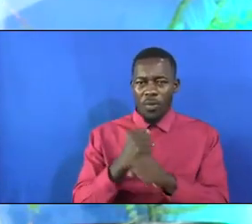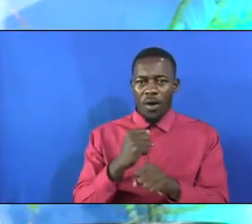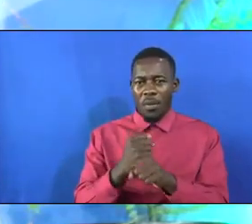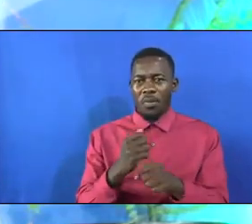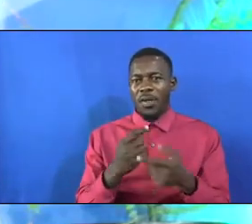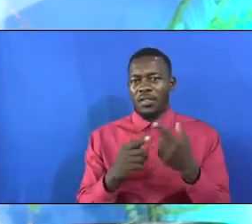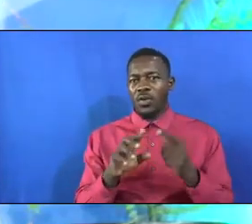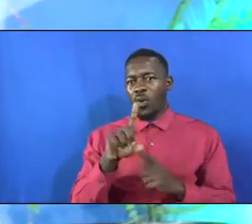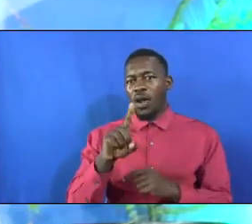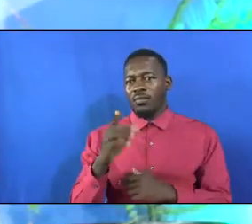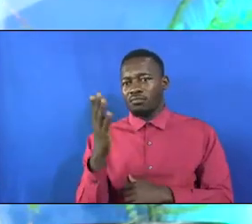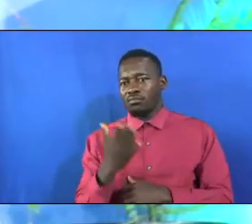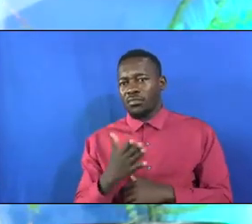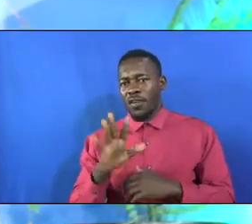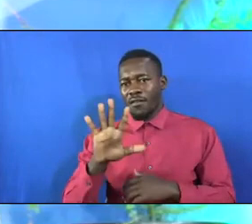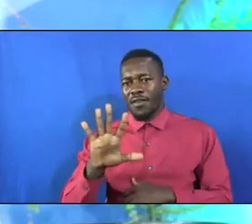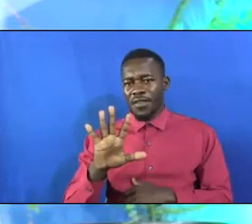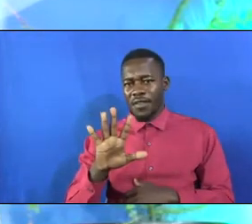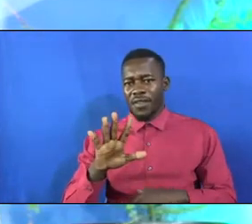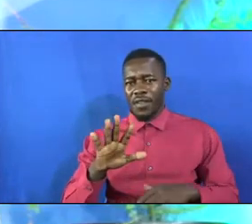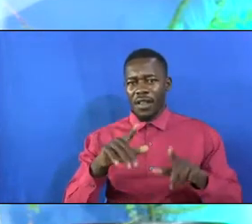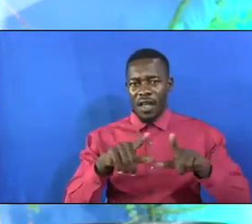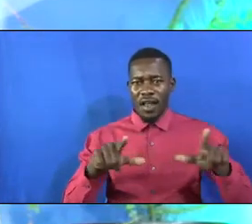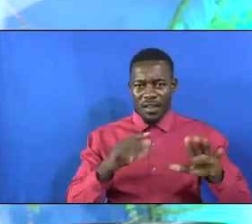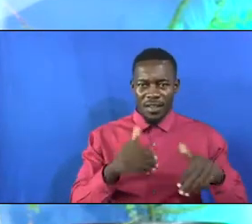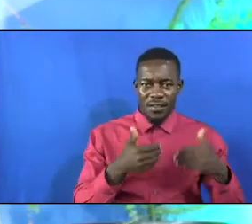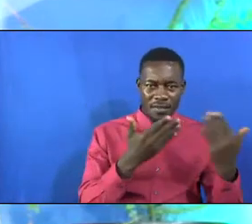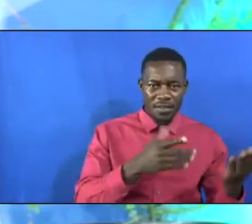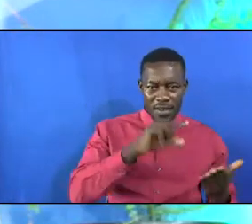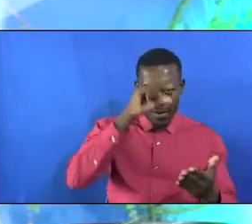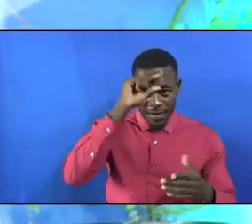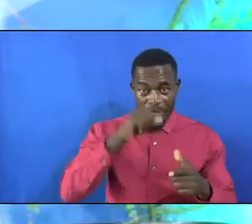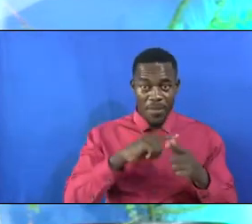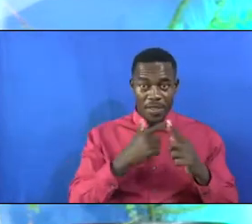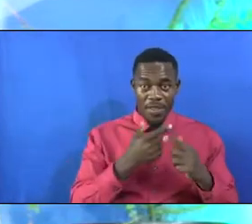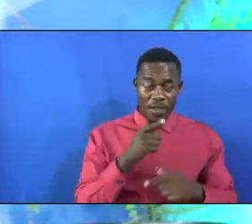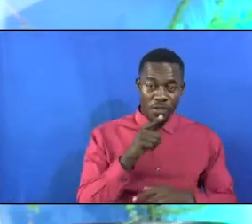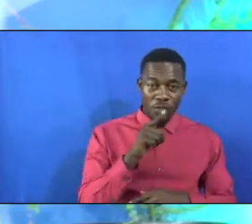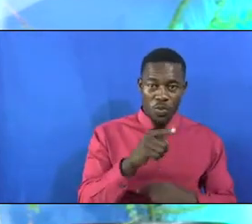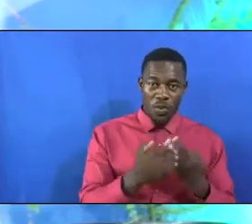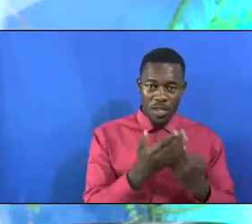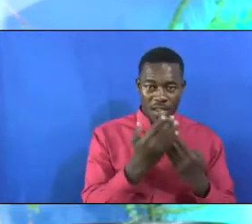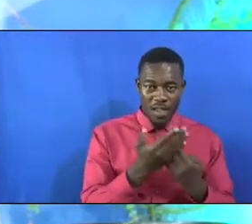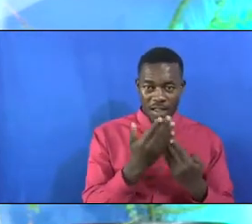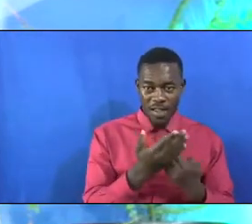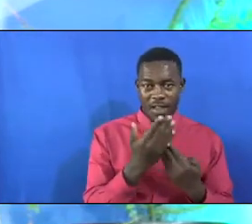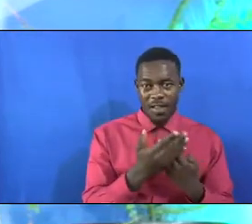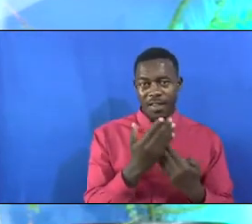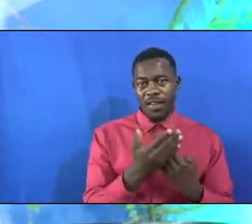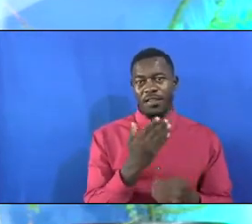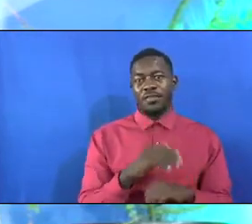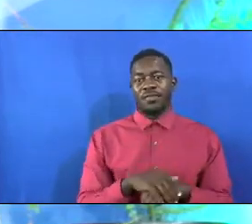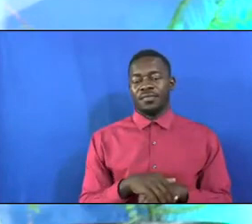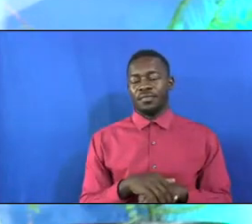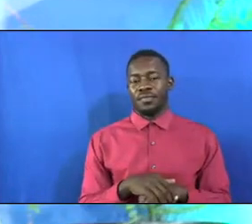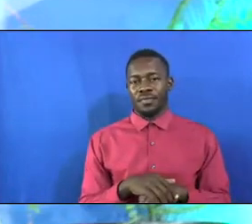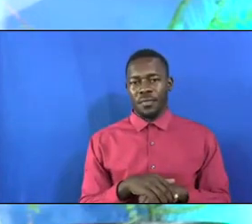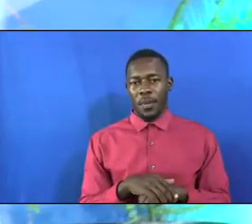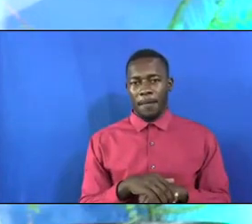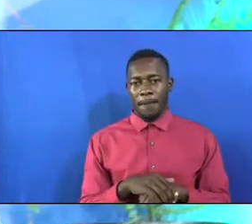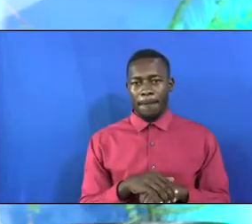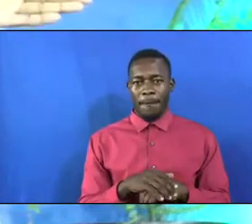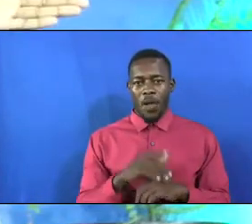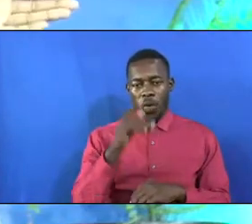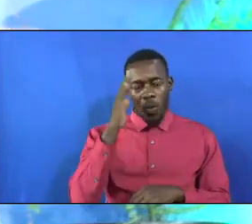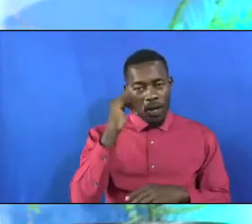one-fifth of your portion to the government. And then you take care of four. And that, because they had